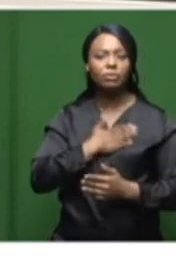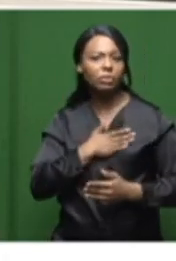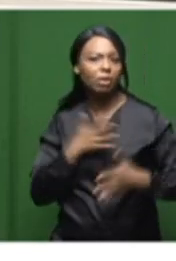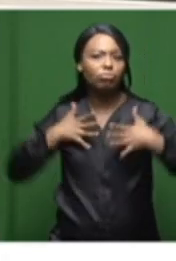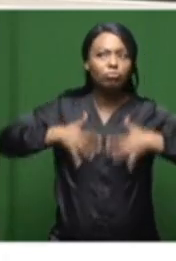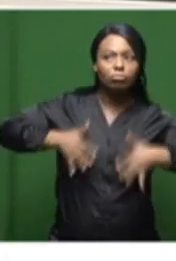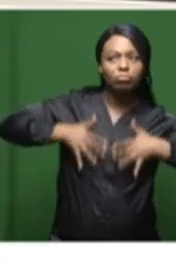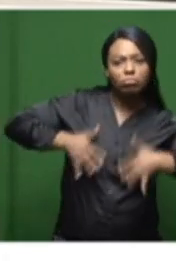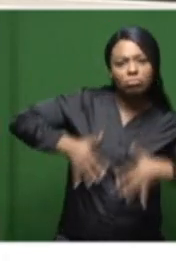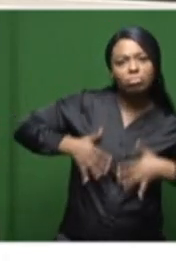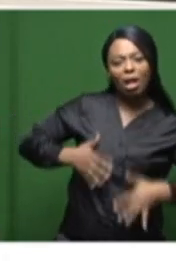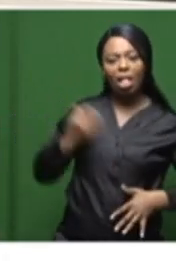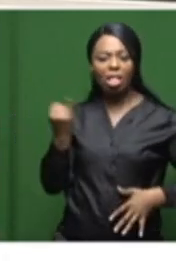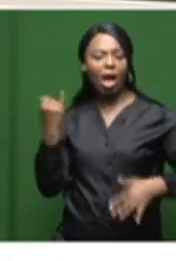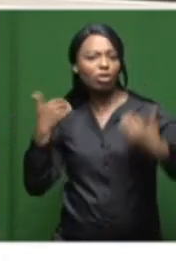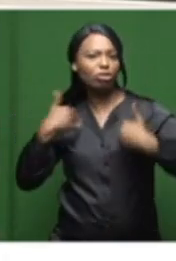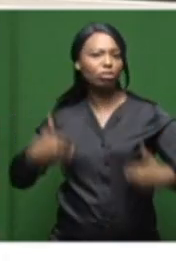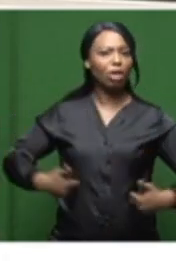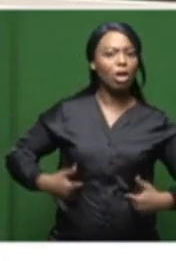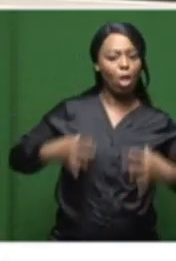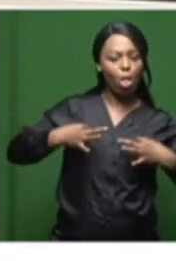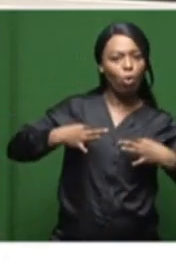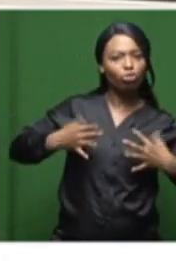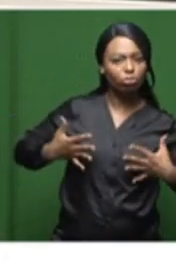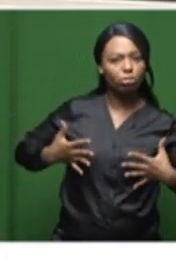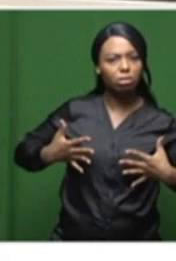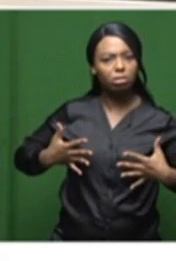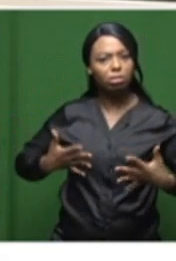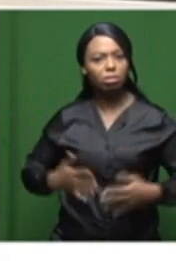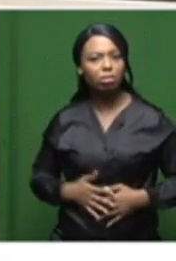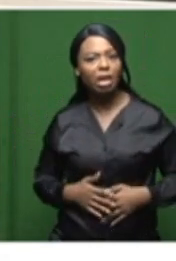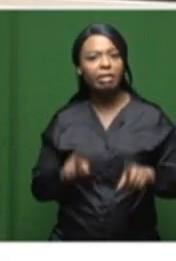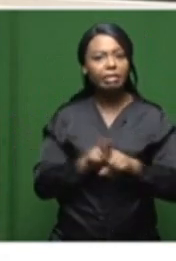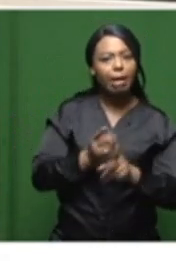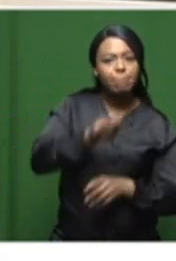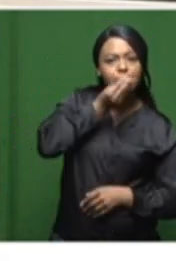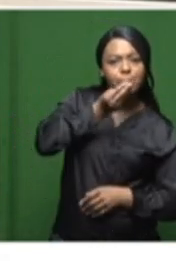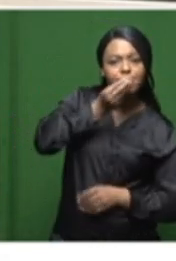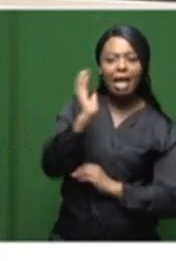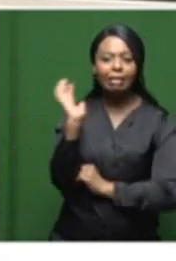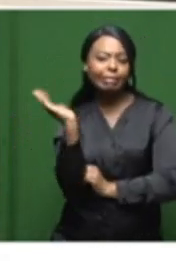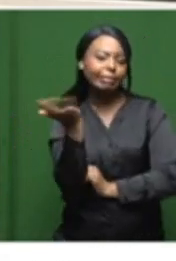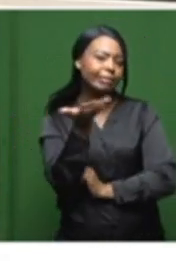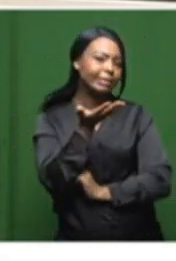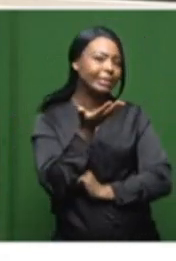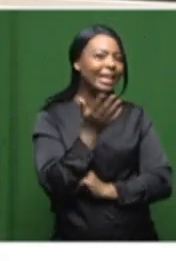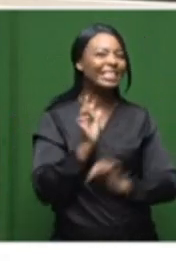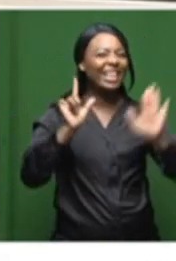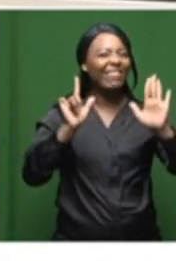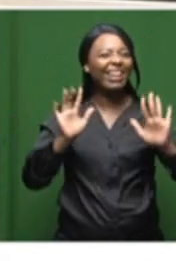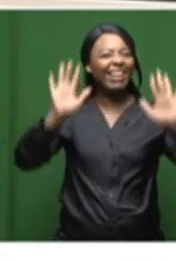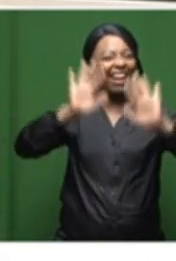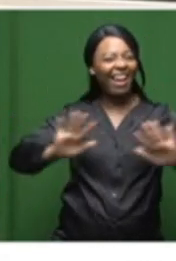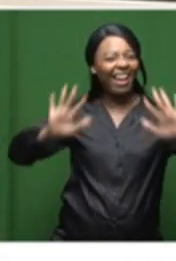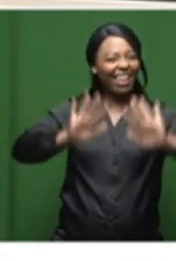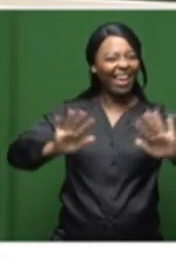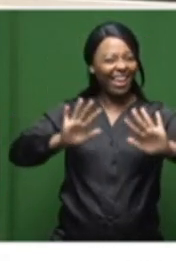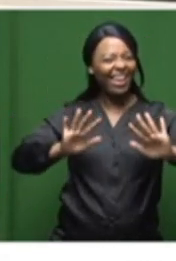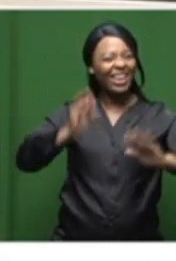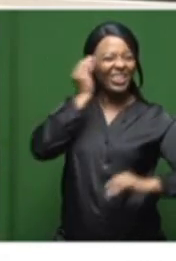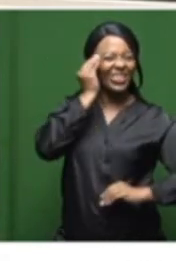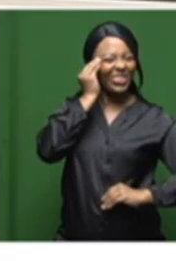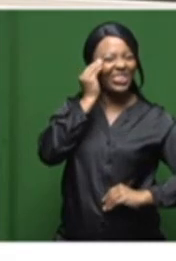the Sunday Best, and we'll be serving 7 colors in true, South African style,